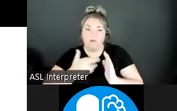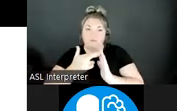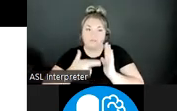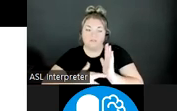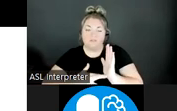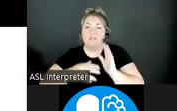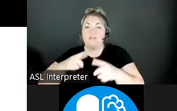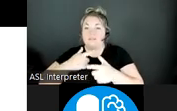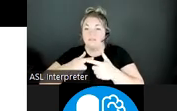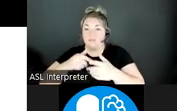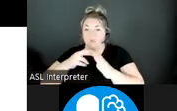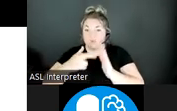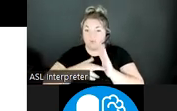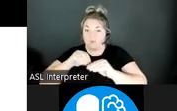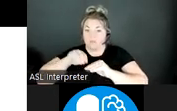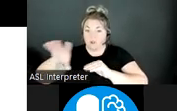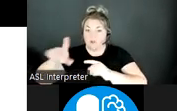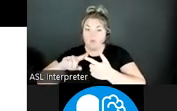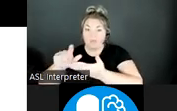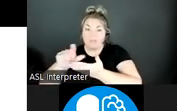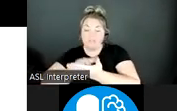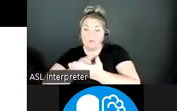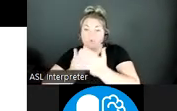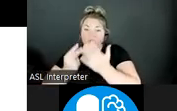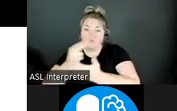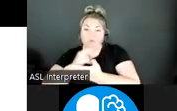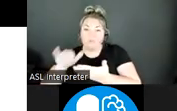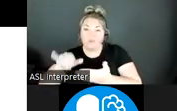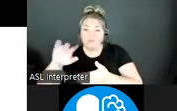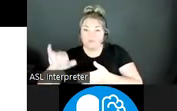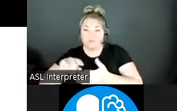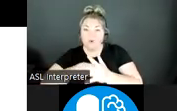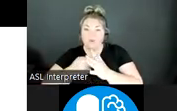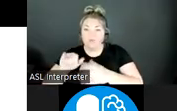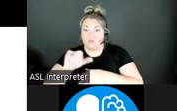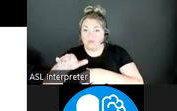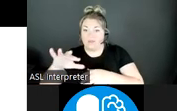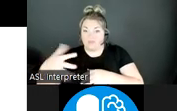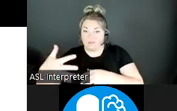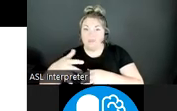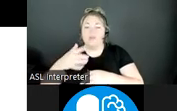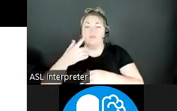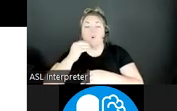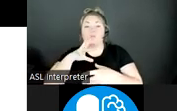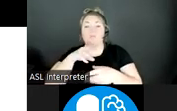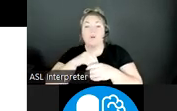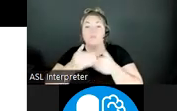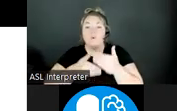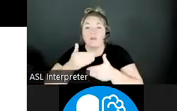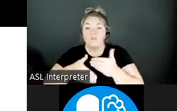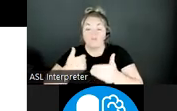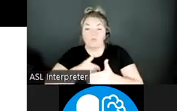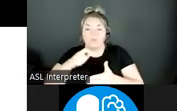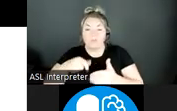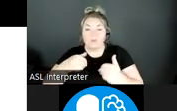were sent off for legal review, and that started on July 5th. So as part of the rulemaking process, we need to